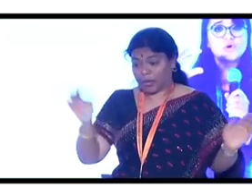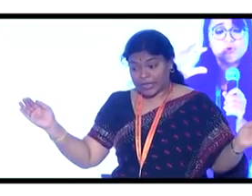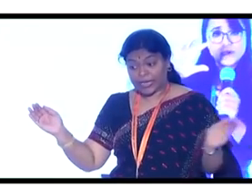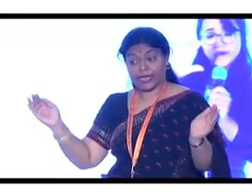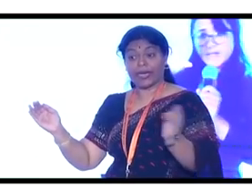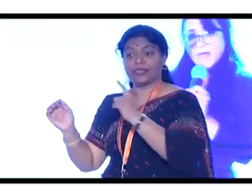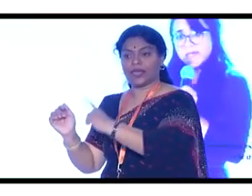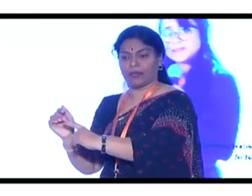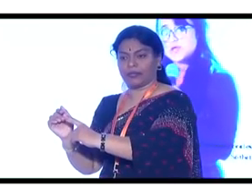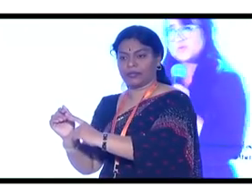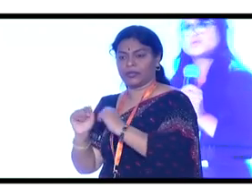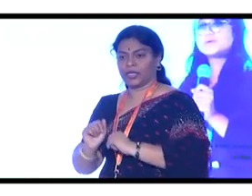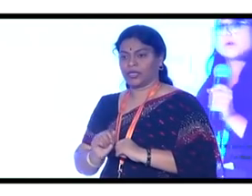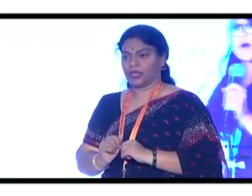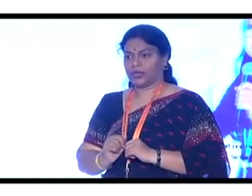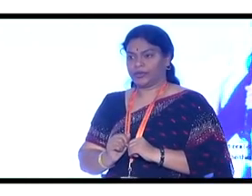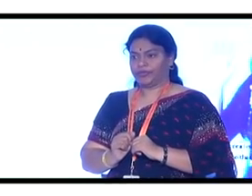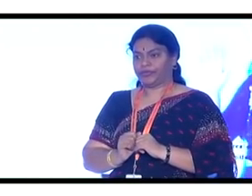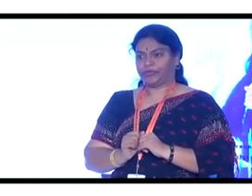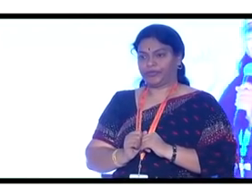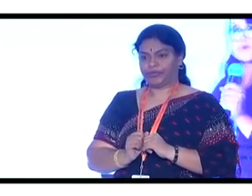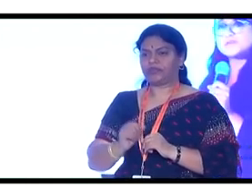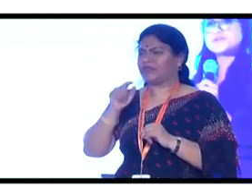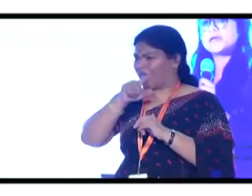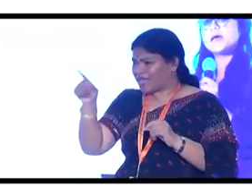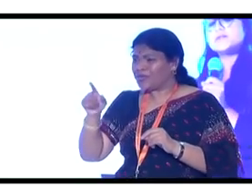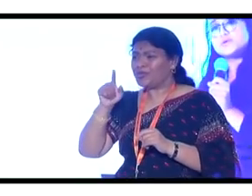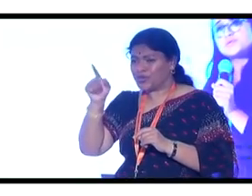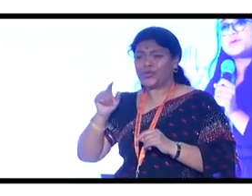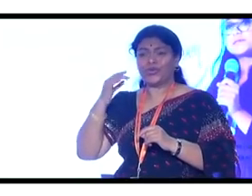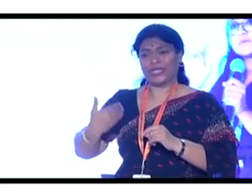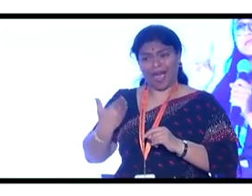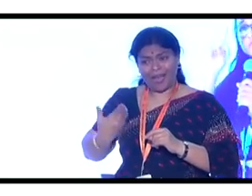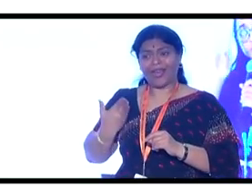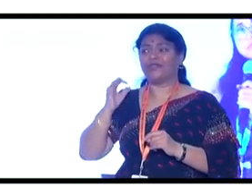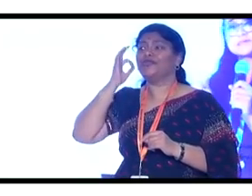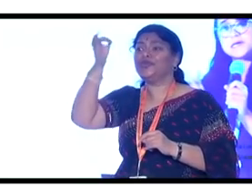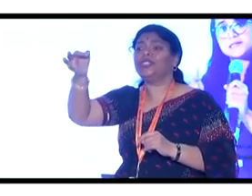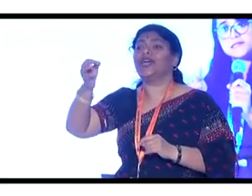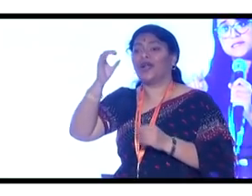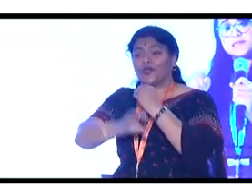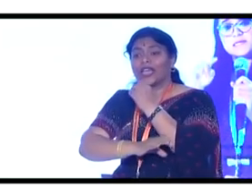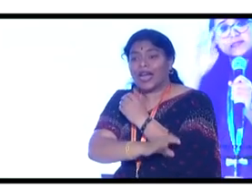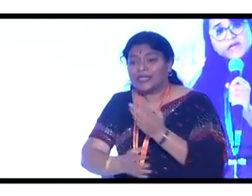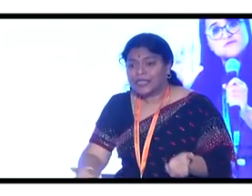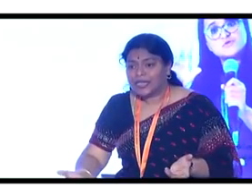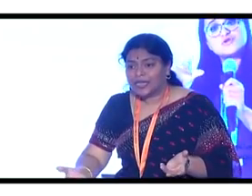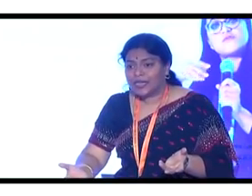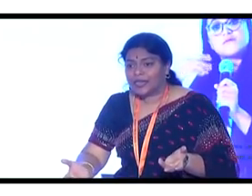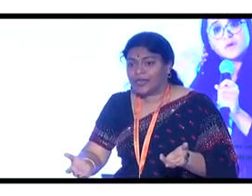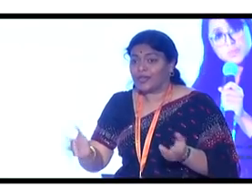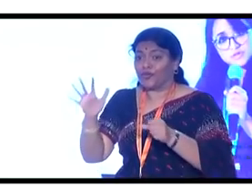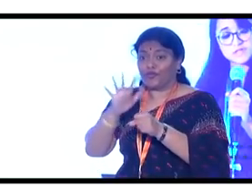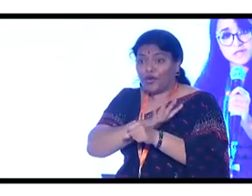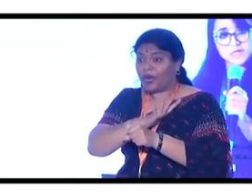So as the youth are the future of the country and the youth with disability would be deciding the entire future of